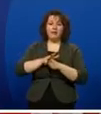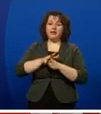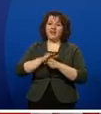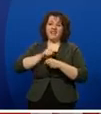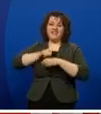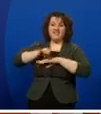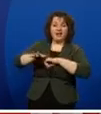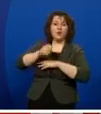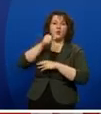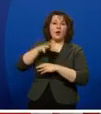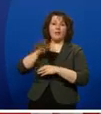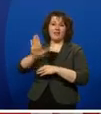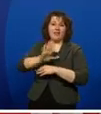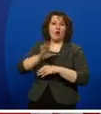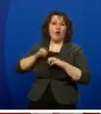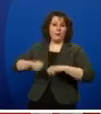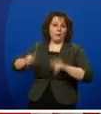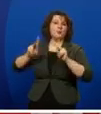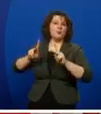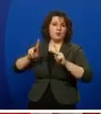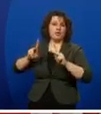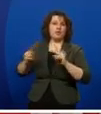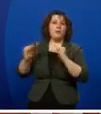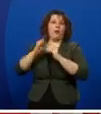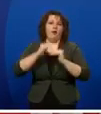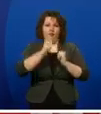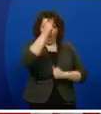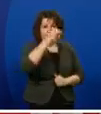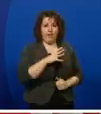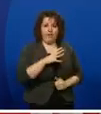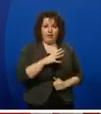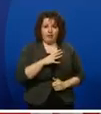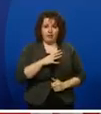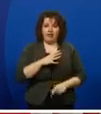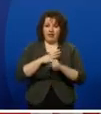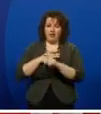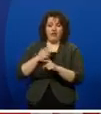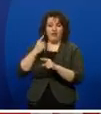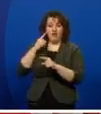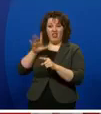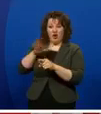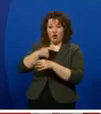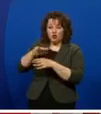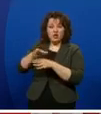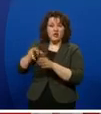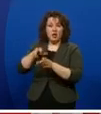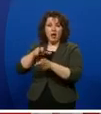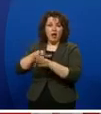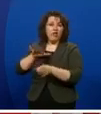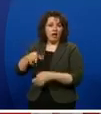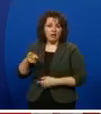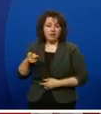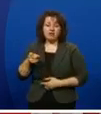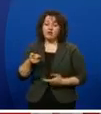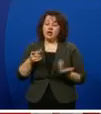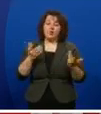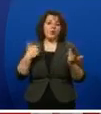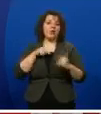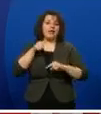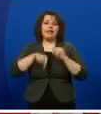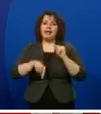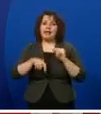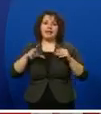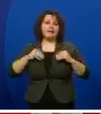women's opportunities for pursuing for careers and advancement, and that is a reality that we